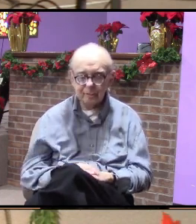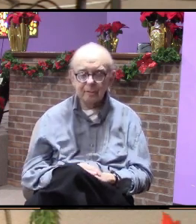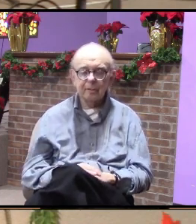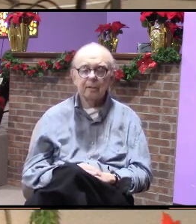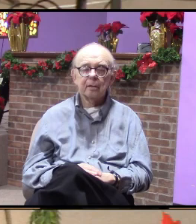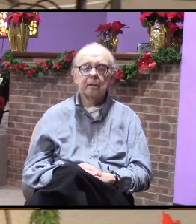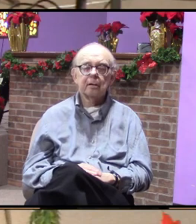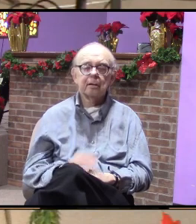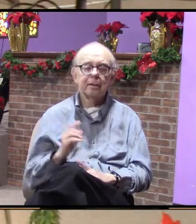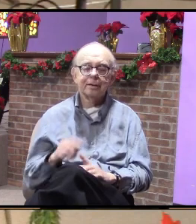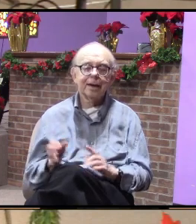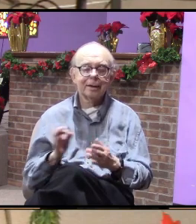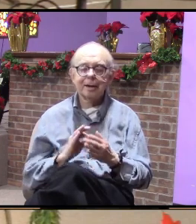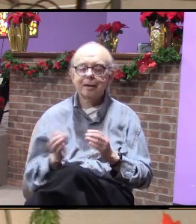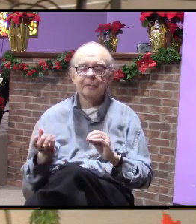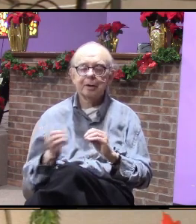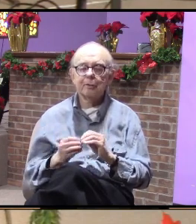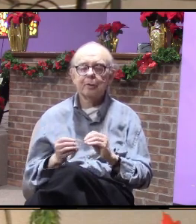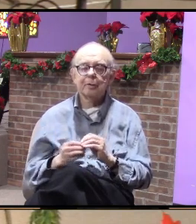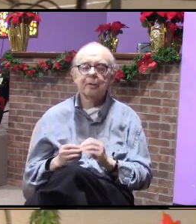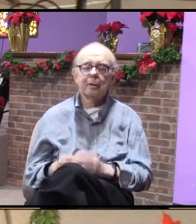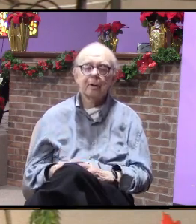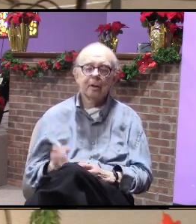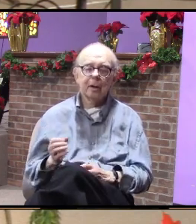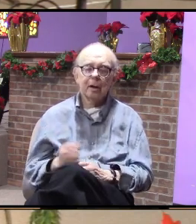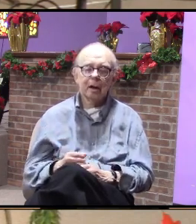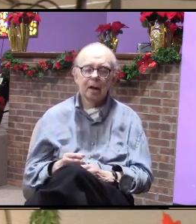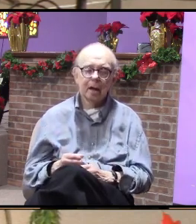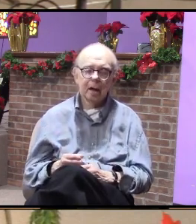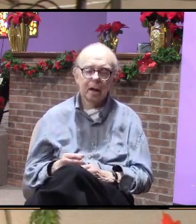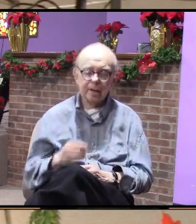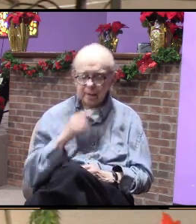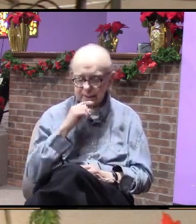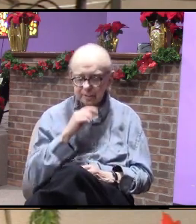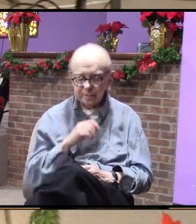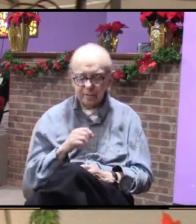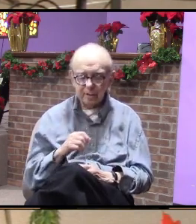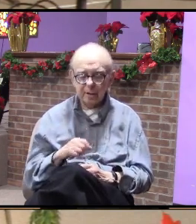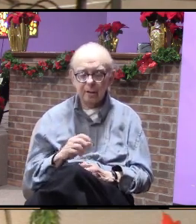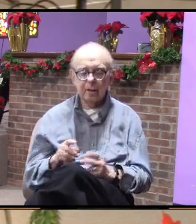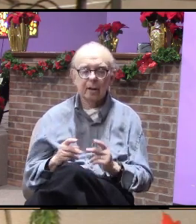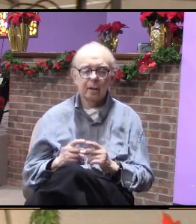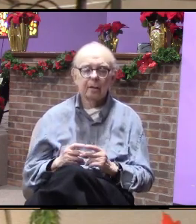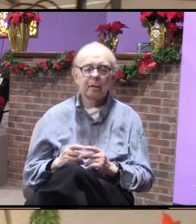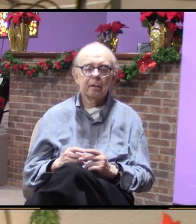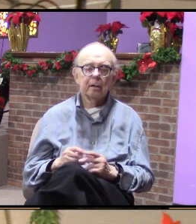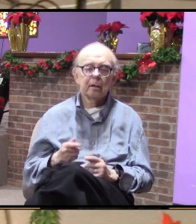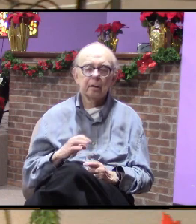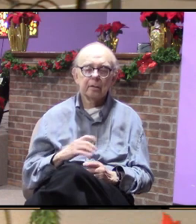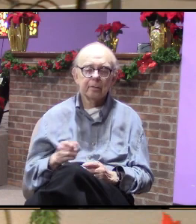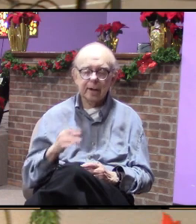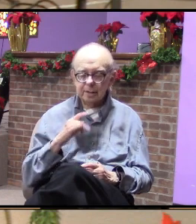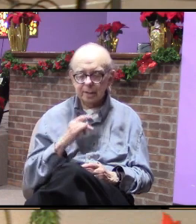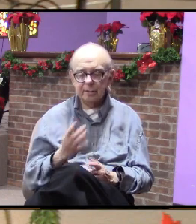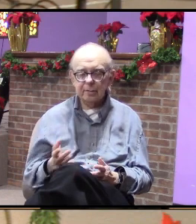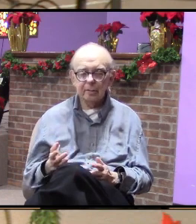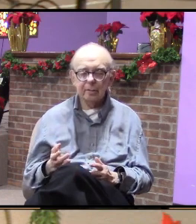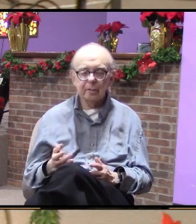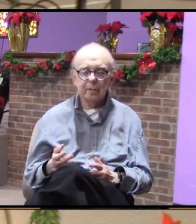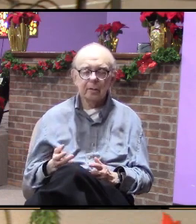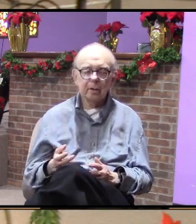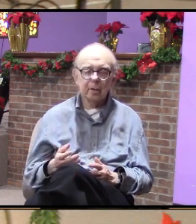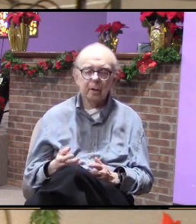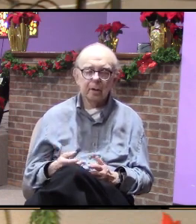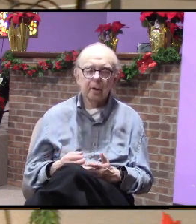I can't count anymore. I've got kids everywhere, okay? I got grandkids, okay?